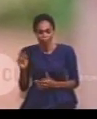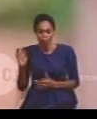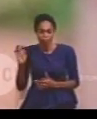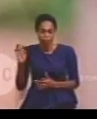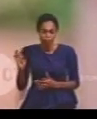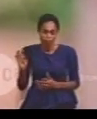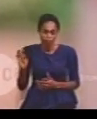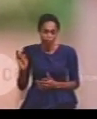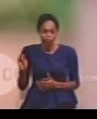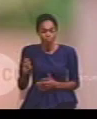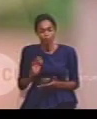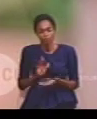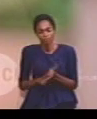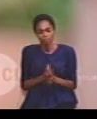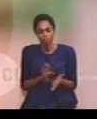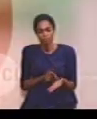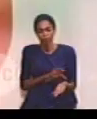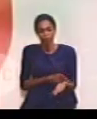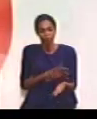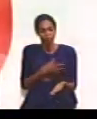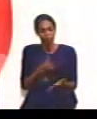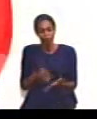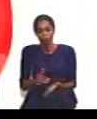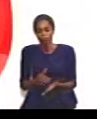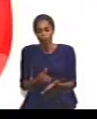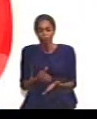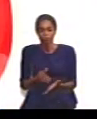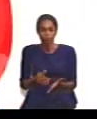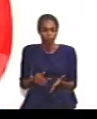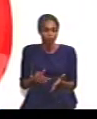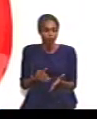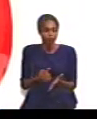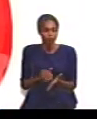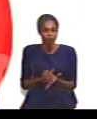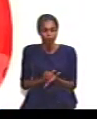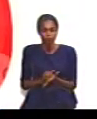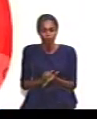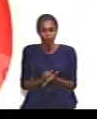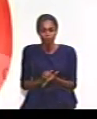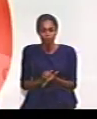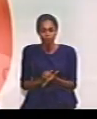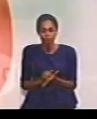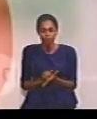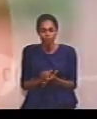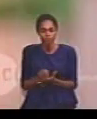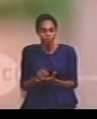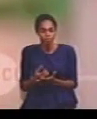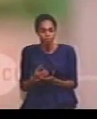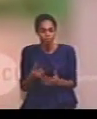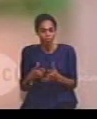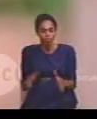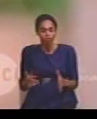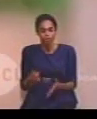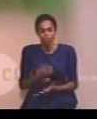lost the baby. I lost the pregnancy. I miscarried the child. So after that incident, I was able to conceive about